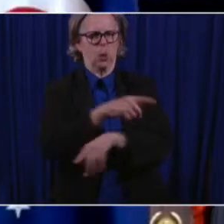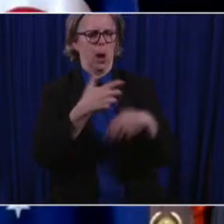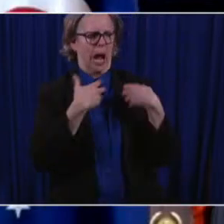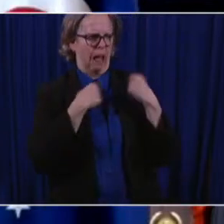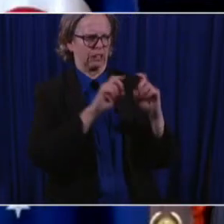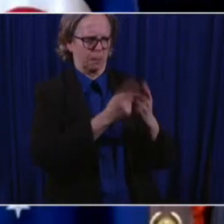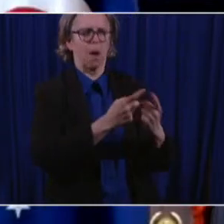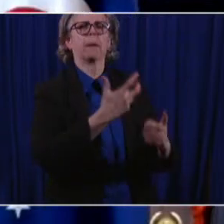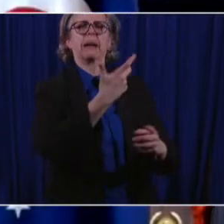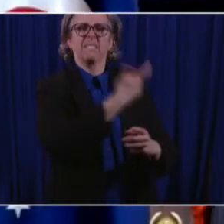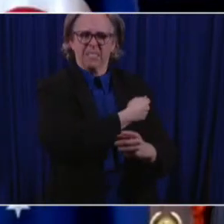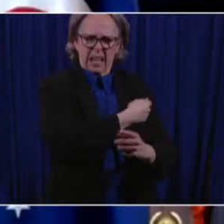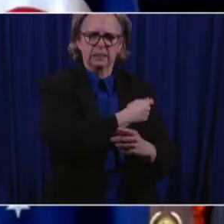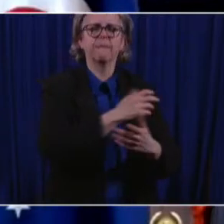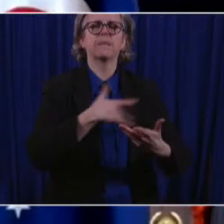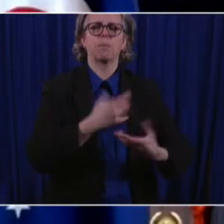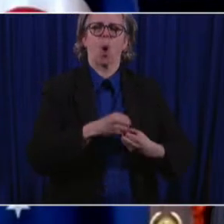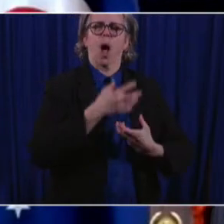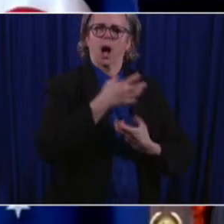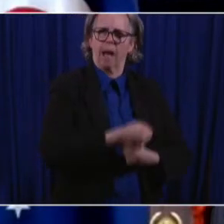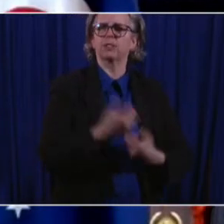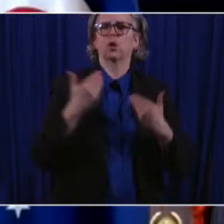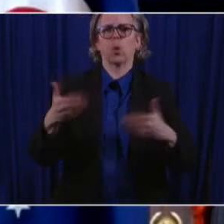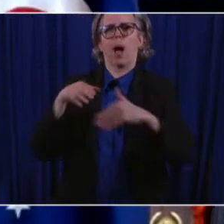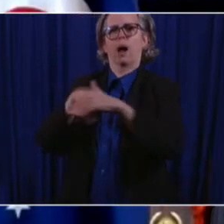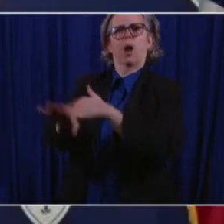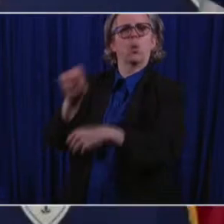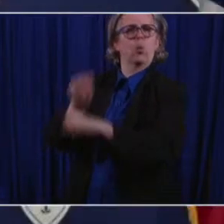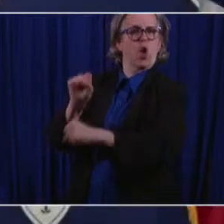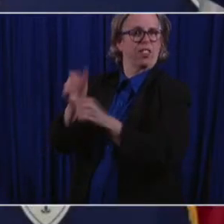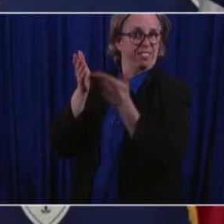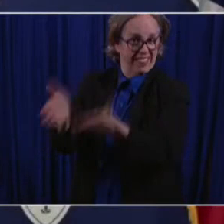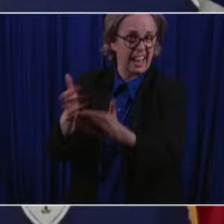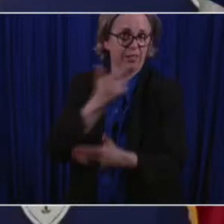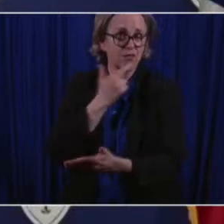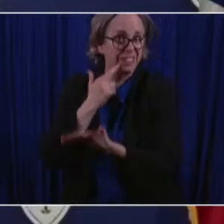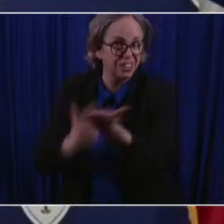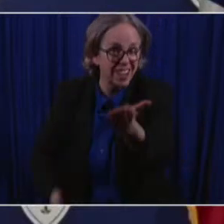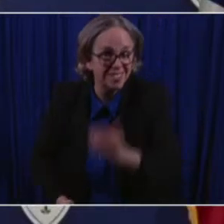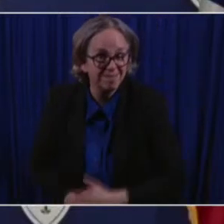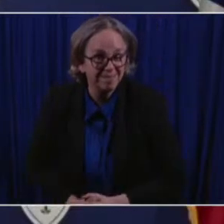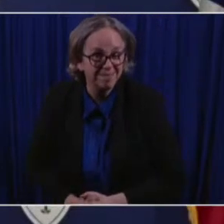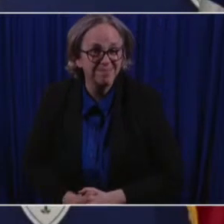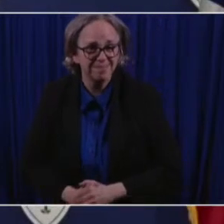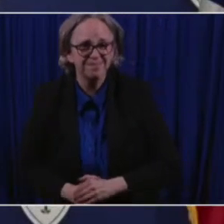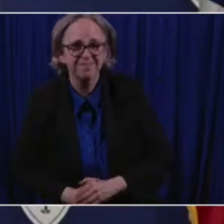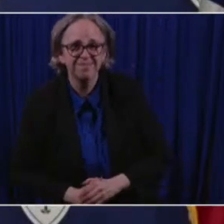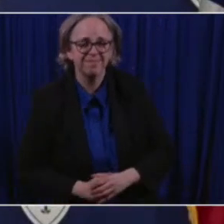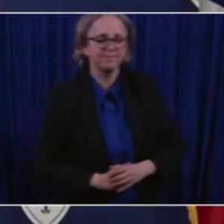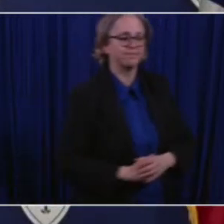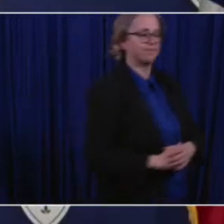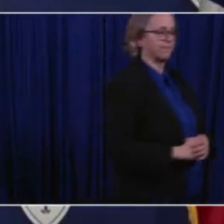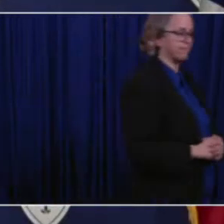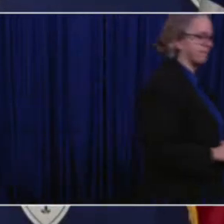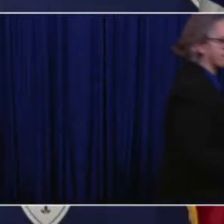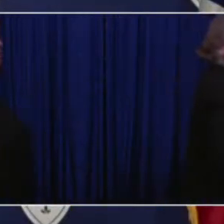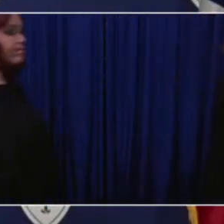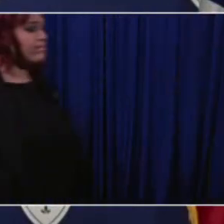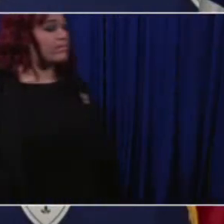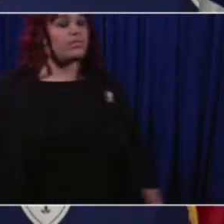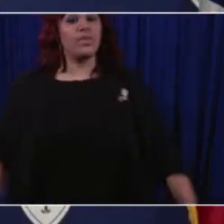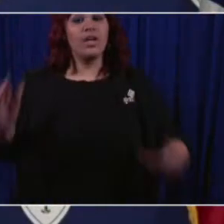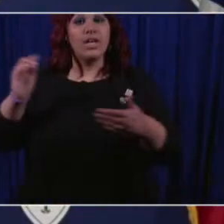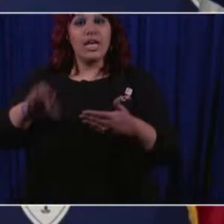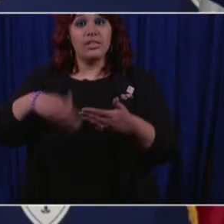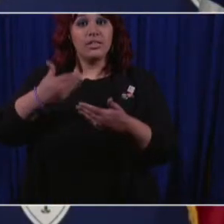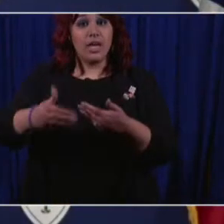go back to work and serve your customers. Great. Next question is on site at UT, and it's from Tom Troy at the